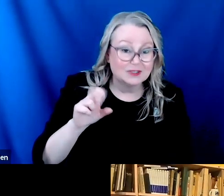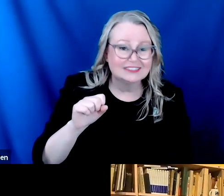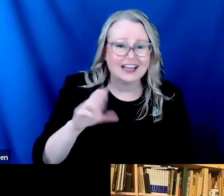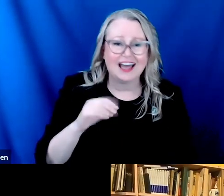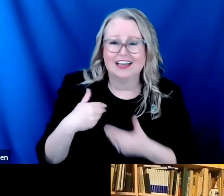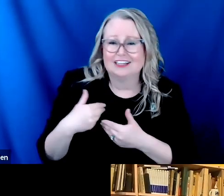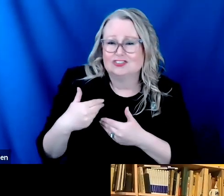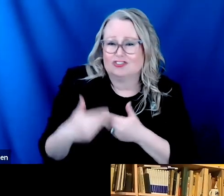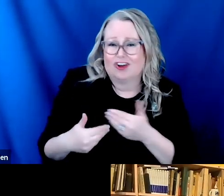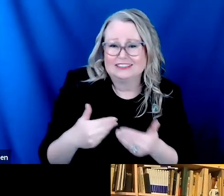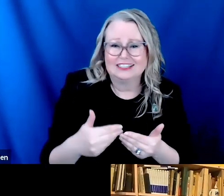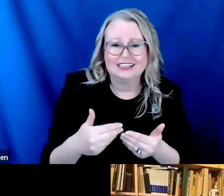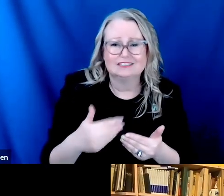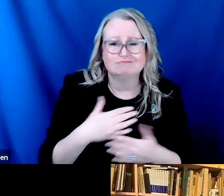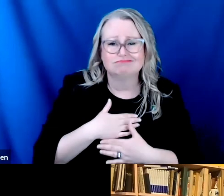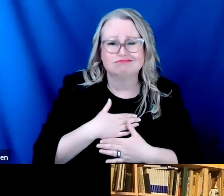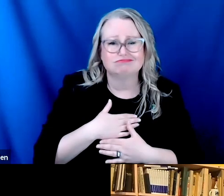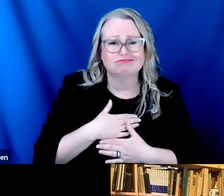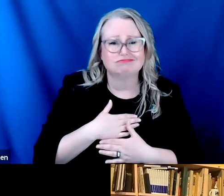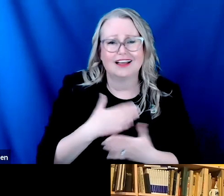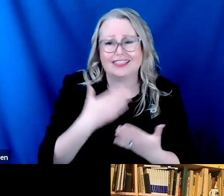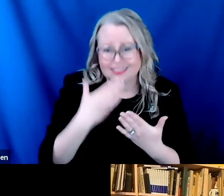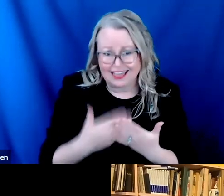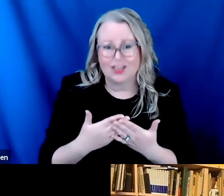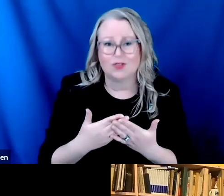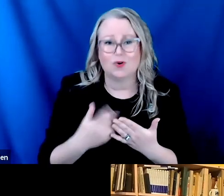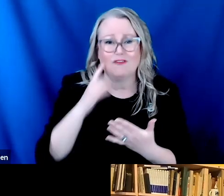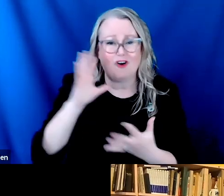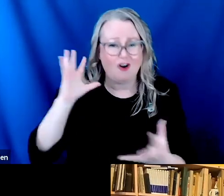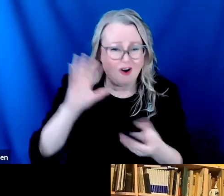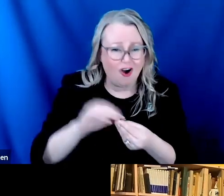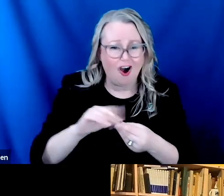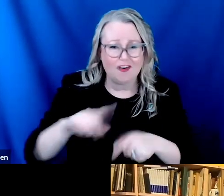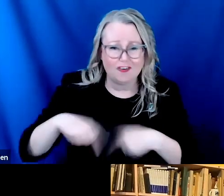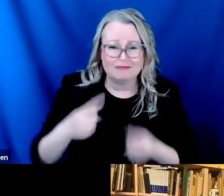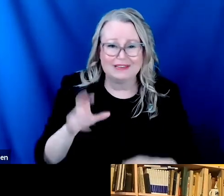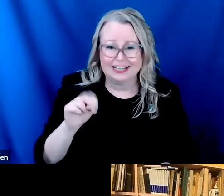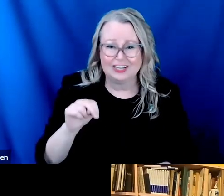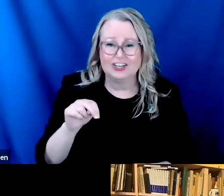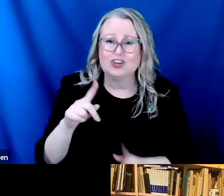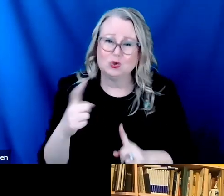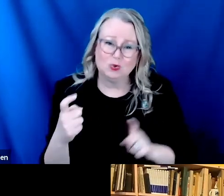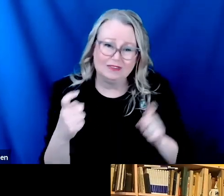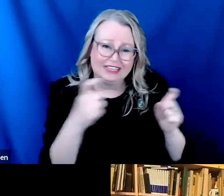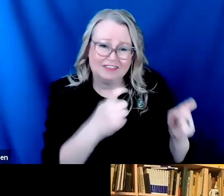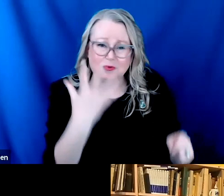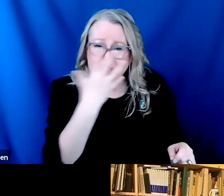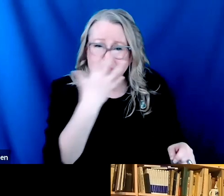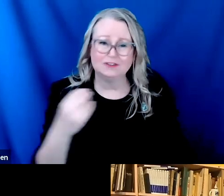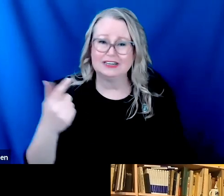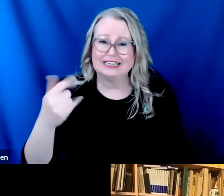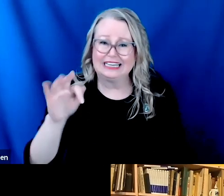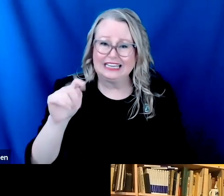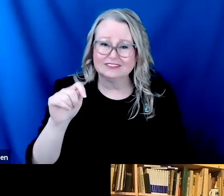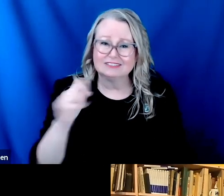a human being. You presented humanity with a true and precious gift, one based on caring and decency